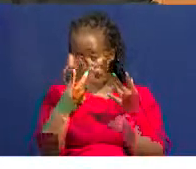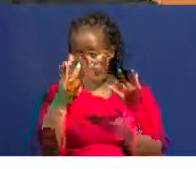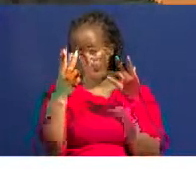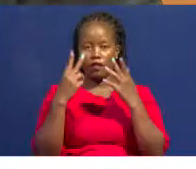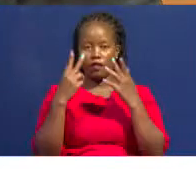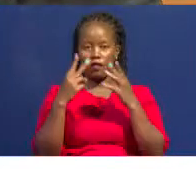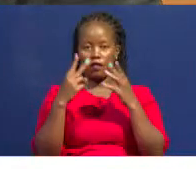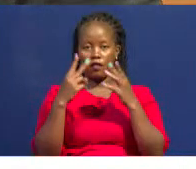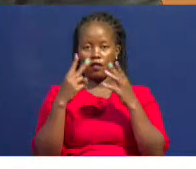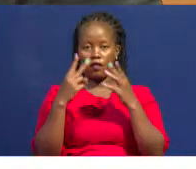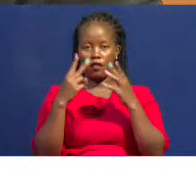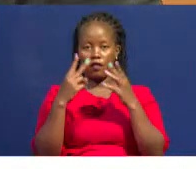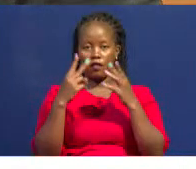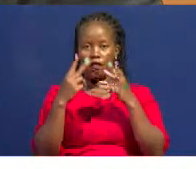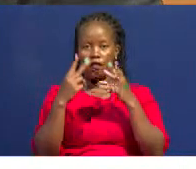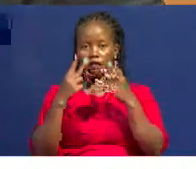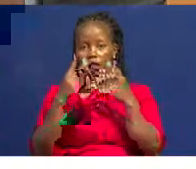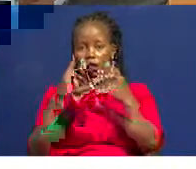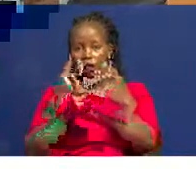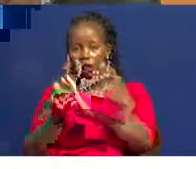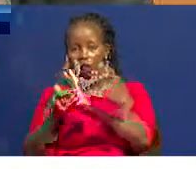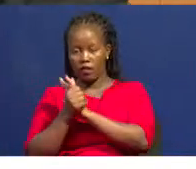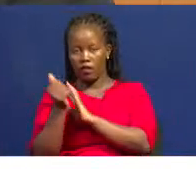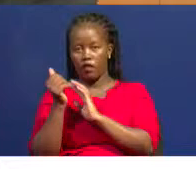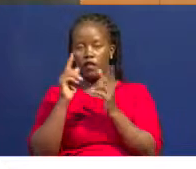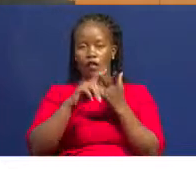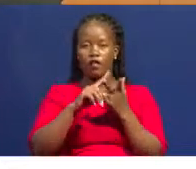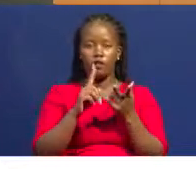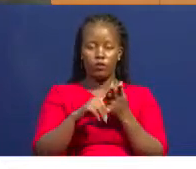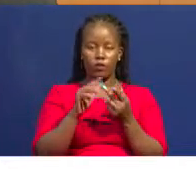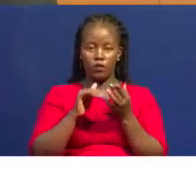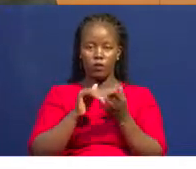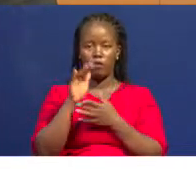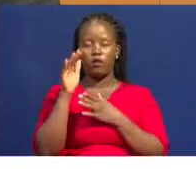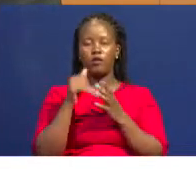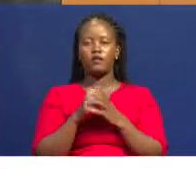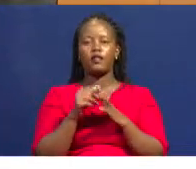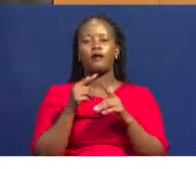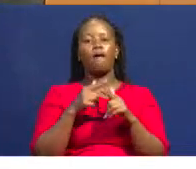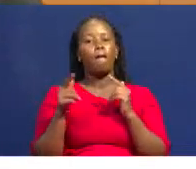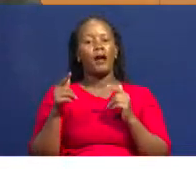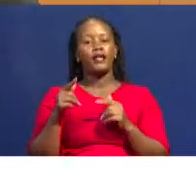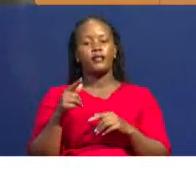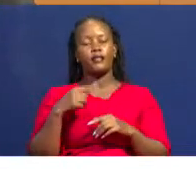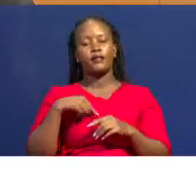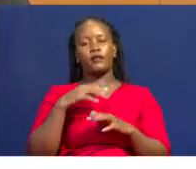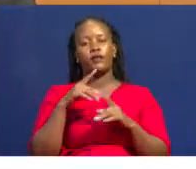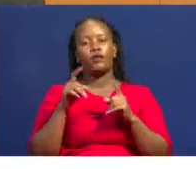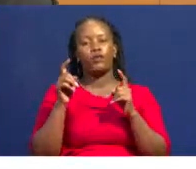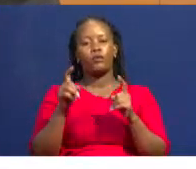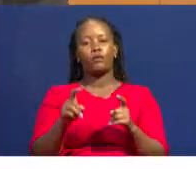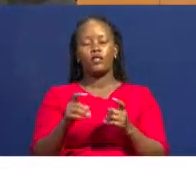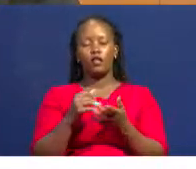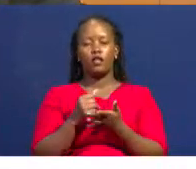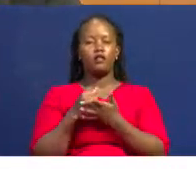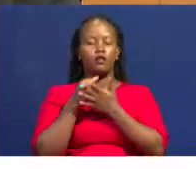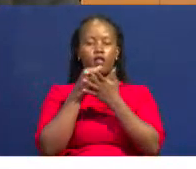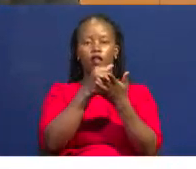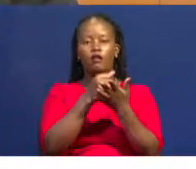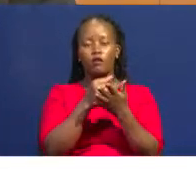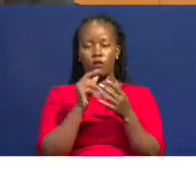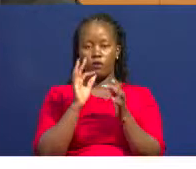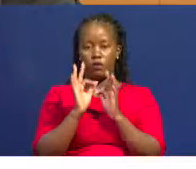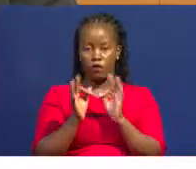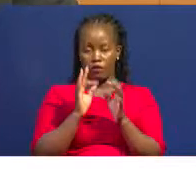parts, now they not a mass they take all the views, but we might help them. This work cannot be